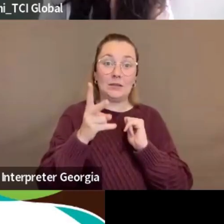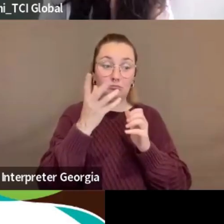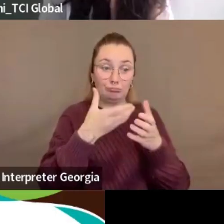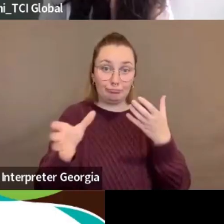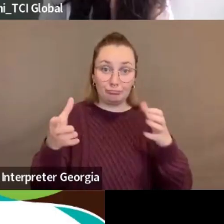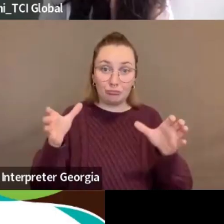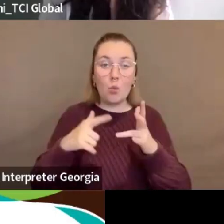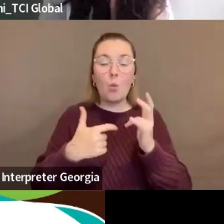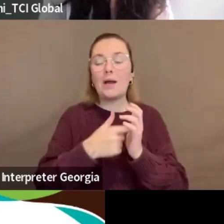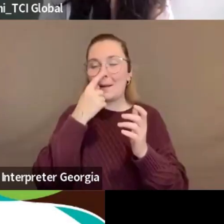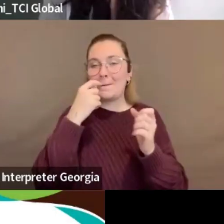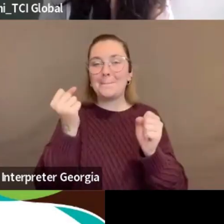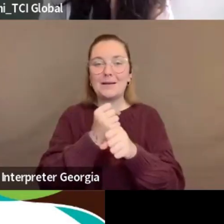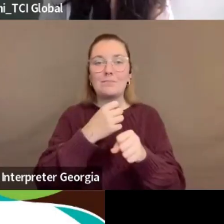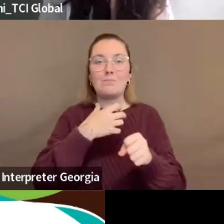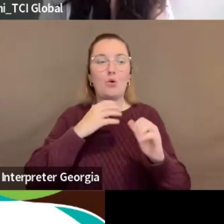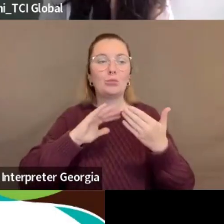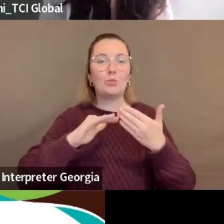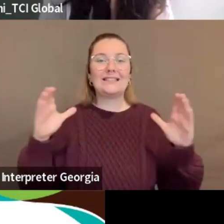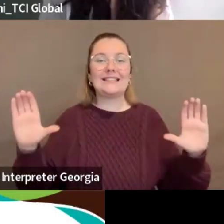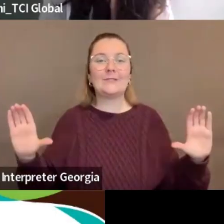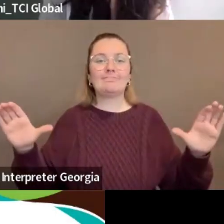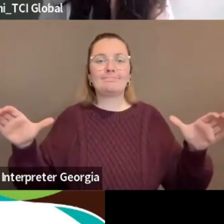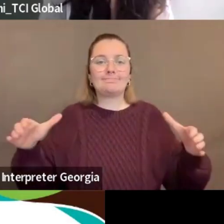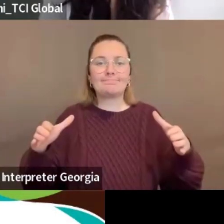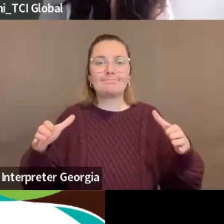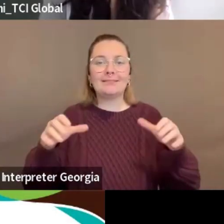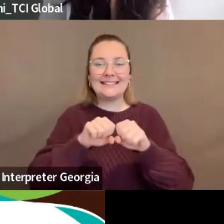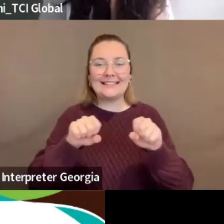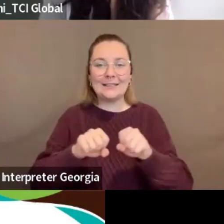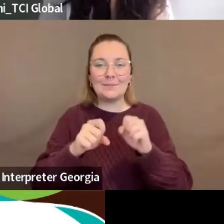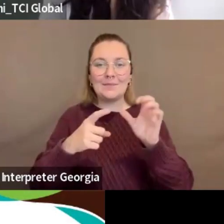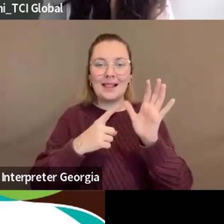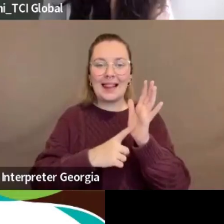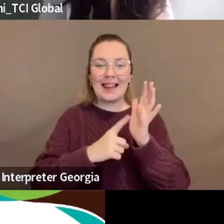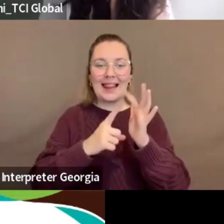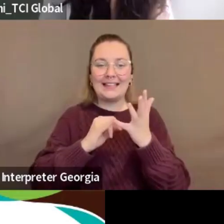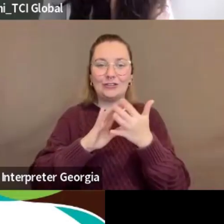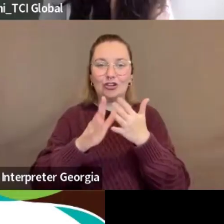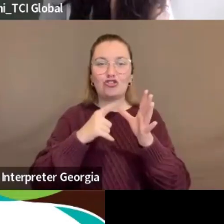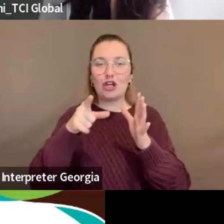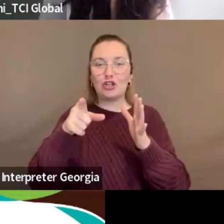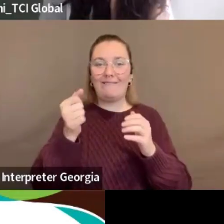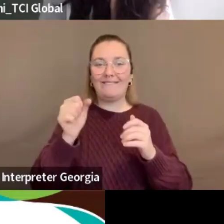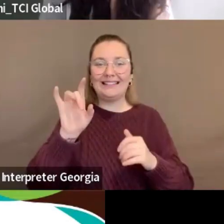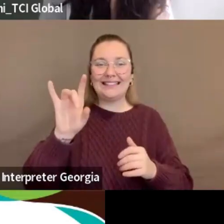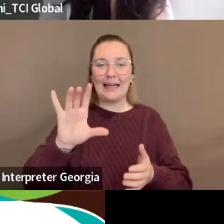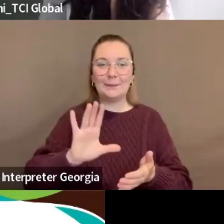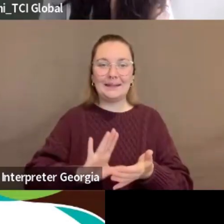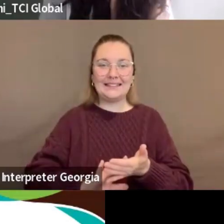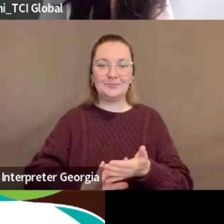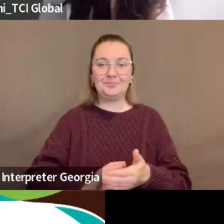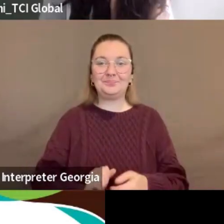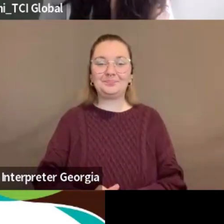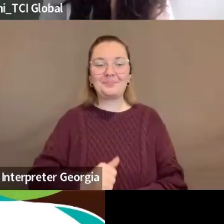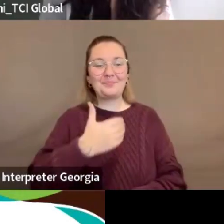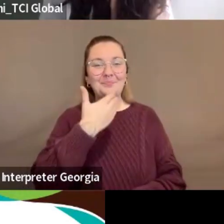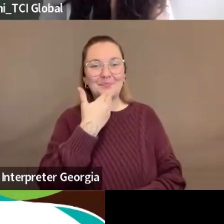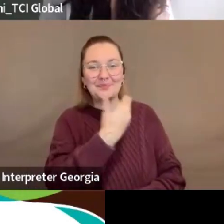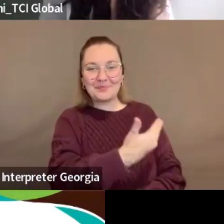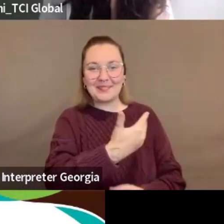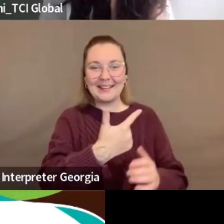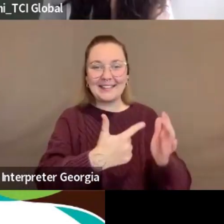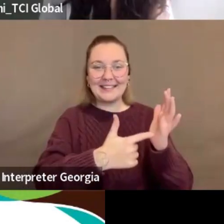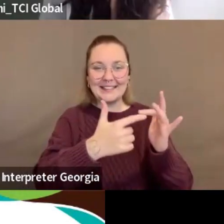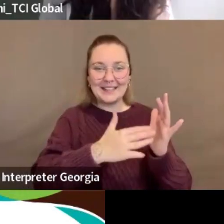build inclusive community-based systems. Alicia, go for it. You've got 10 minutes. Thanks, Tim, and thanks